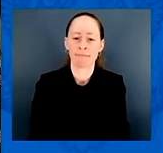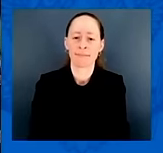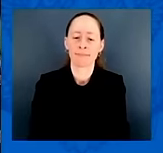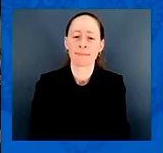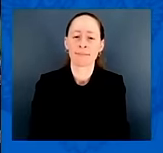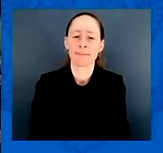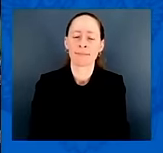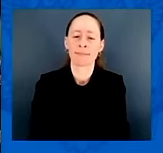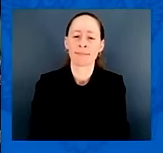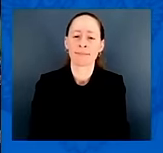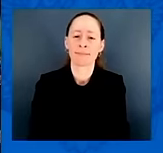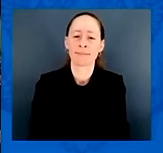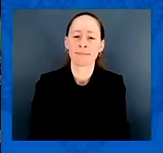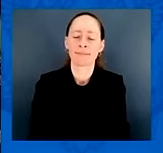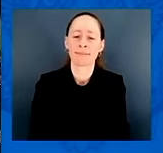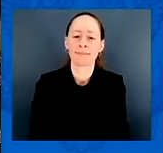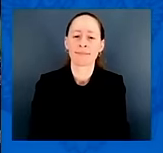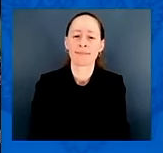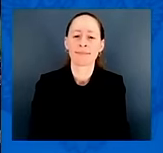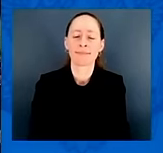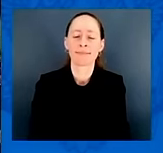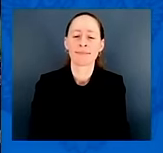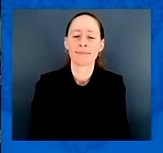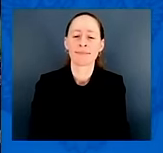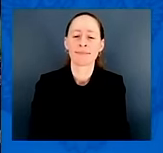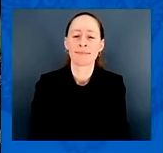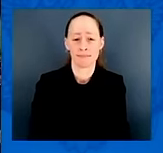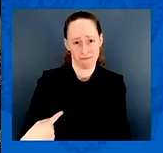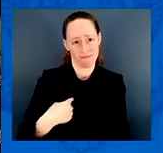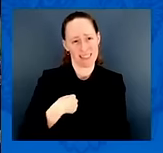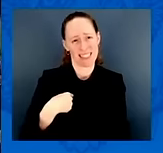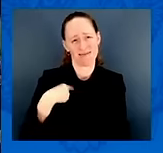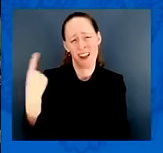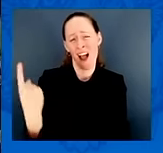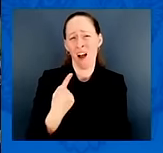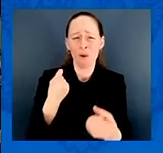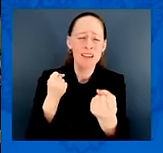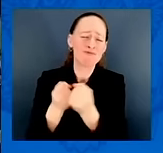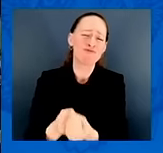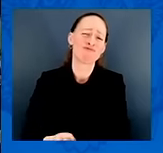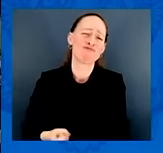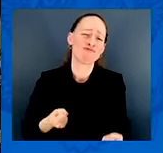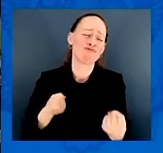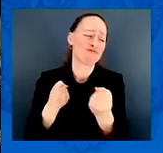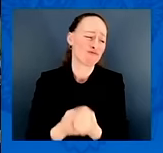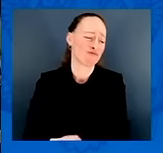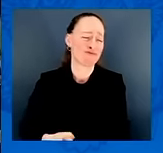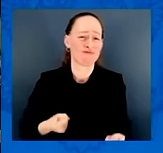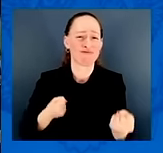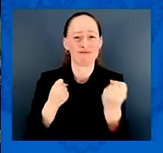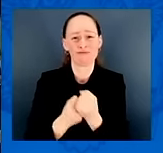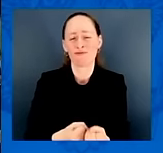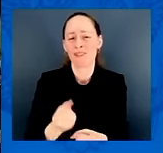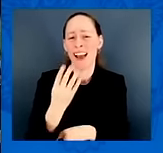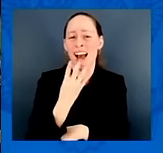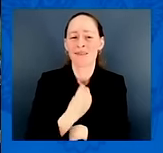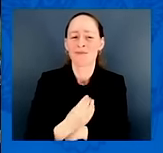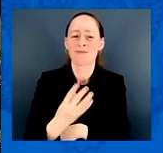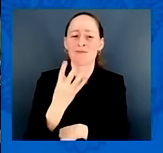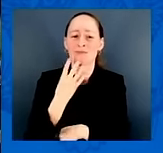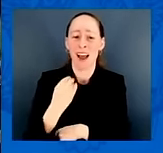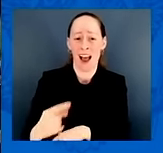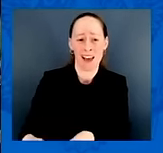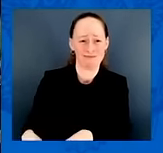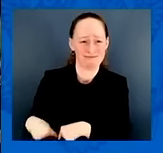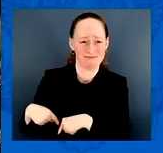as a lifelong supporter of Israel. My entire career, no one has a stronger record with Israel than I do. I challenge